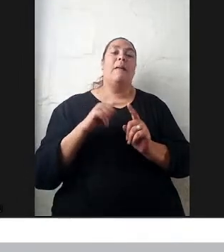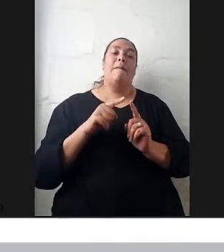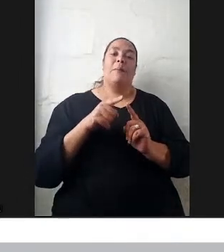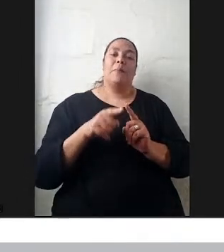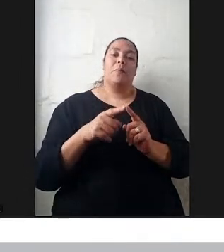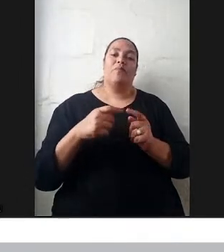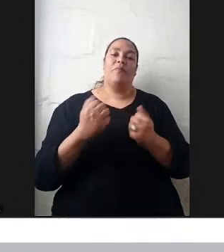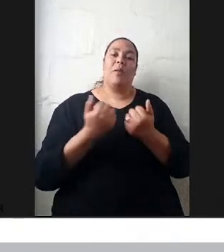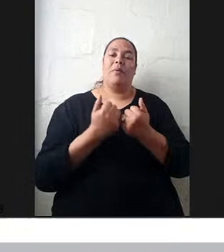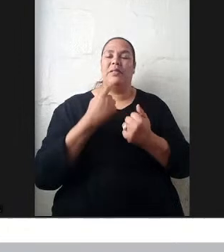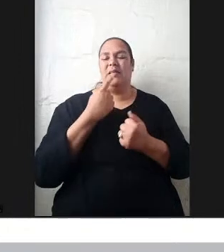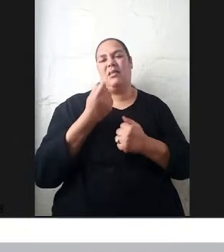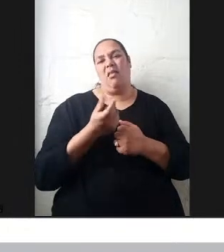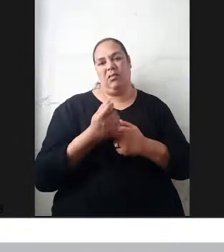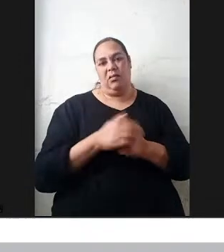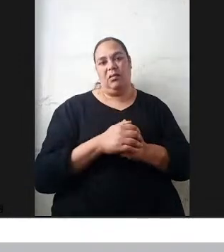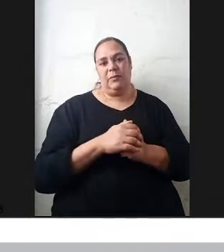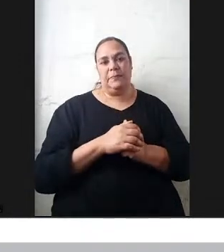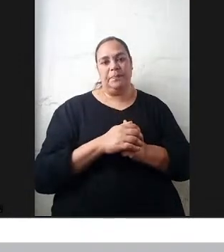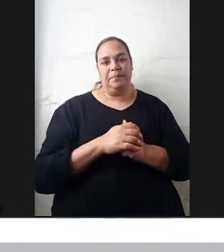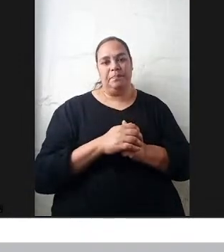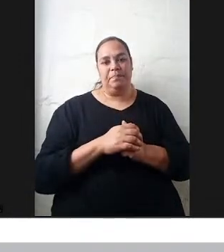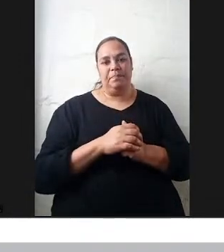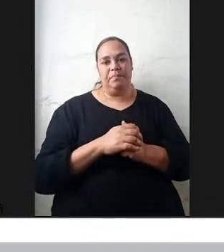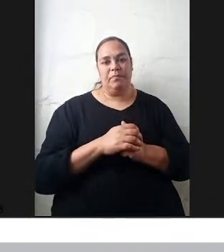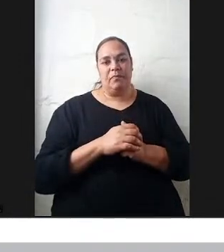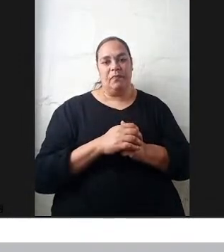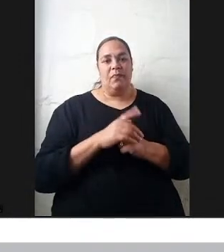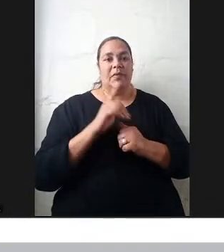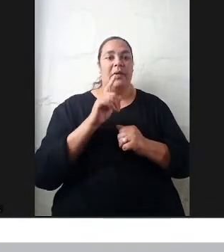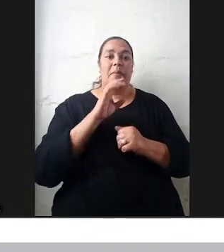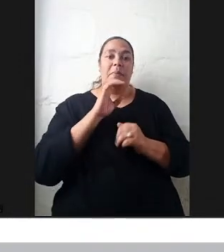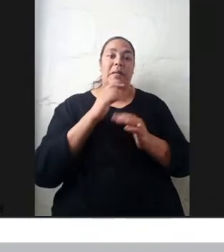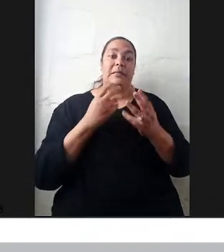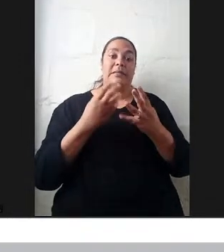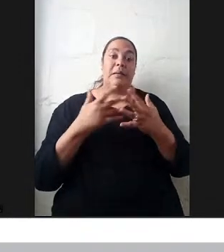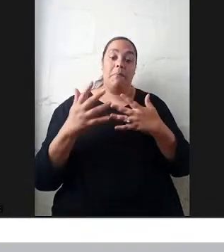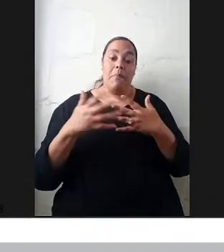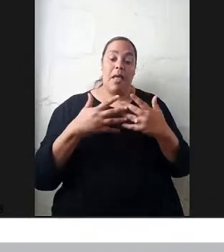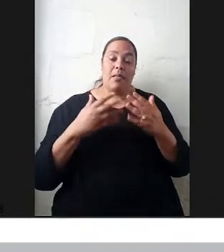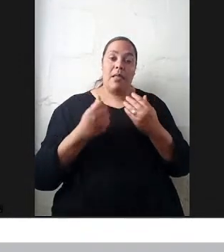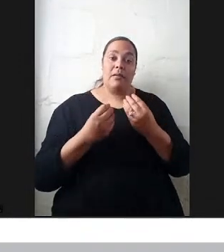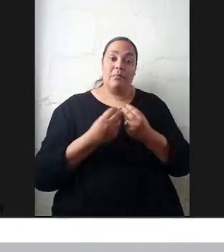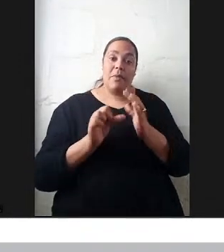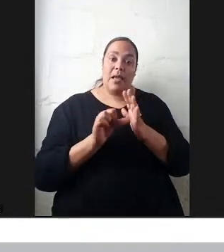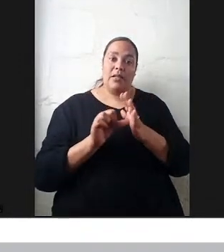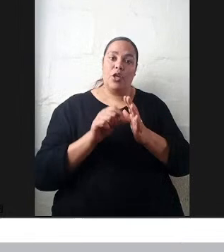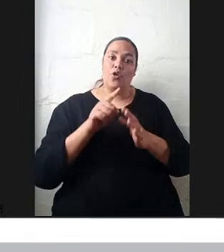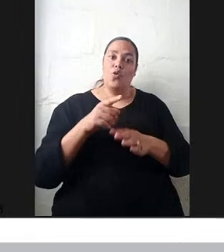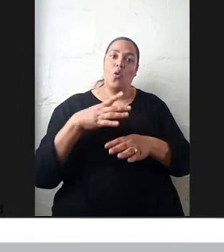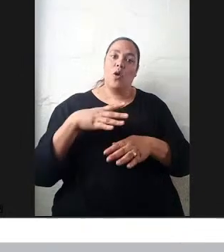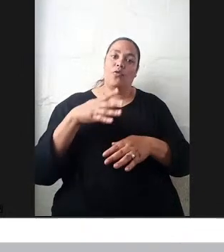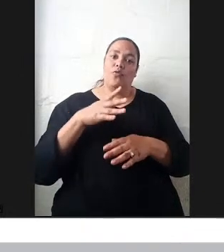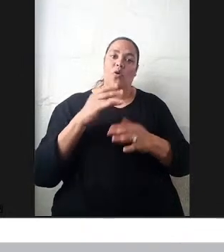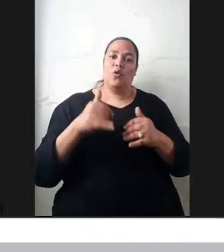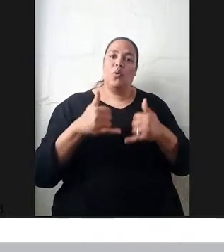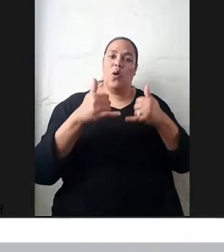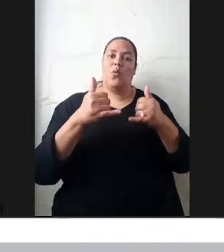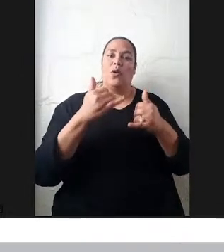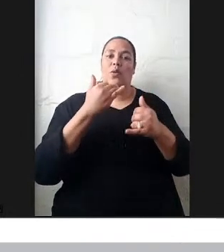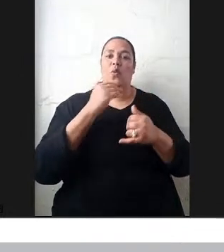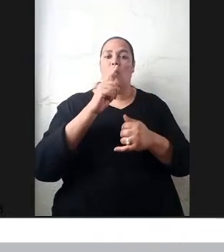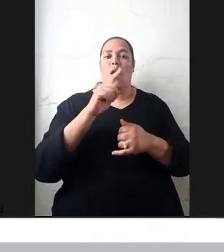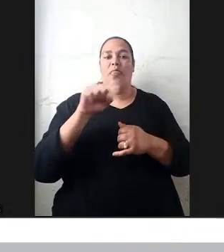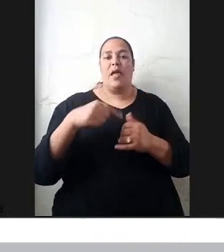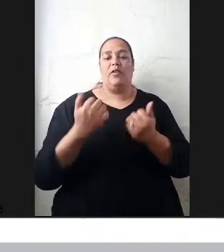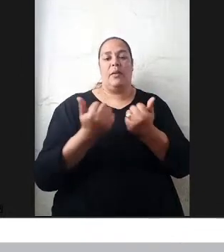little. Is it a matter that you promised or you intended to award 1,000 bursaries and you